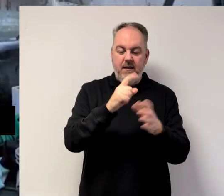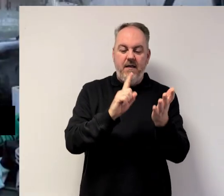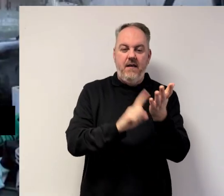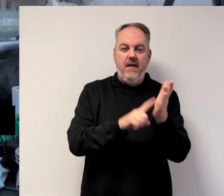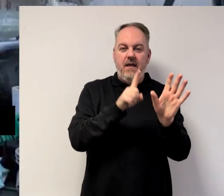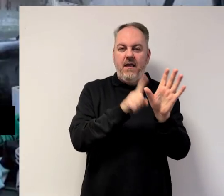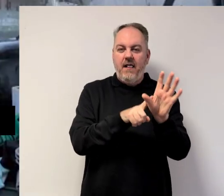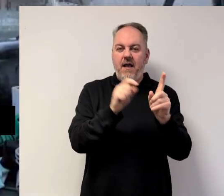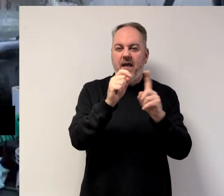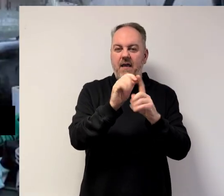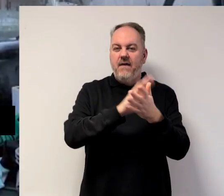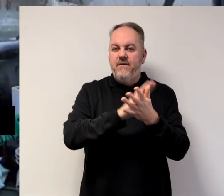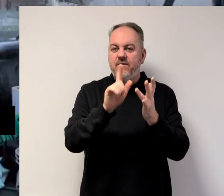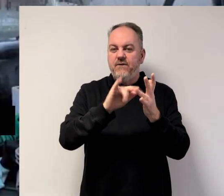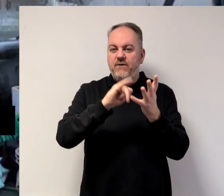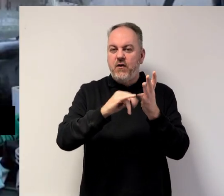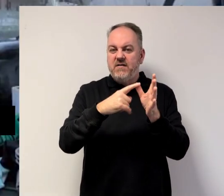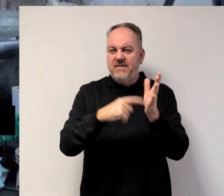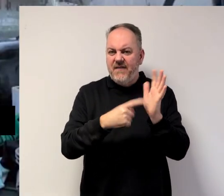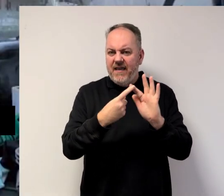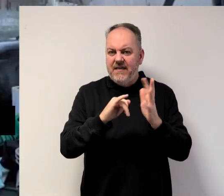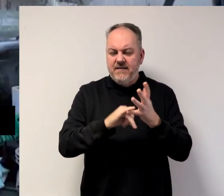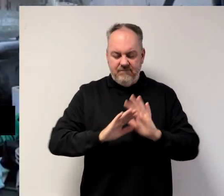We encourage wildlife,